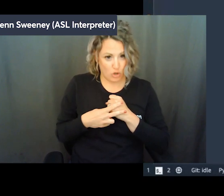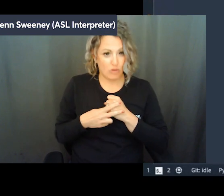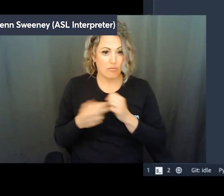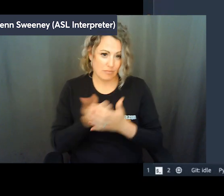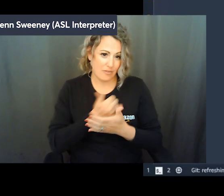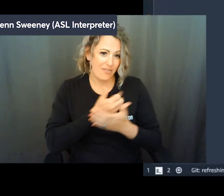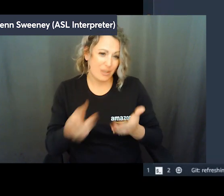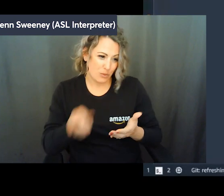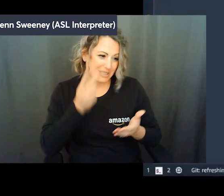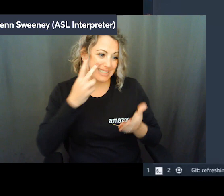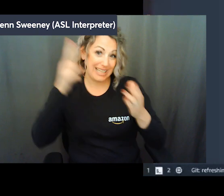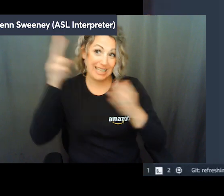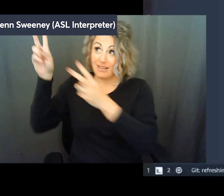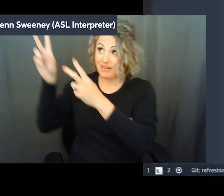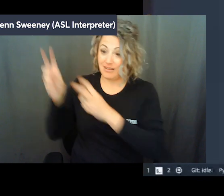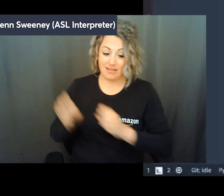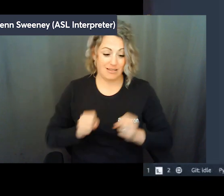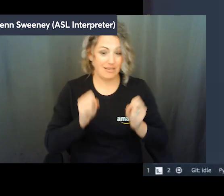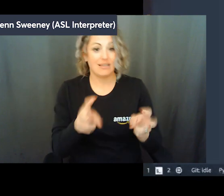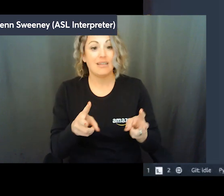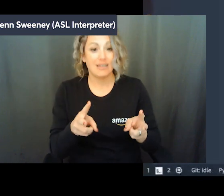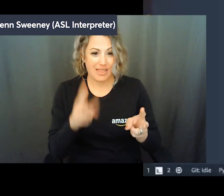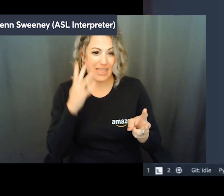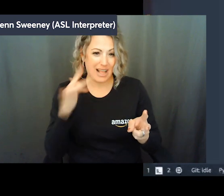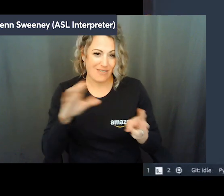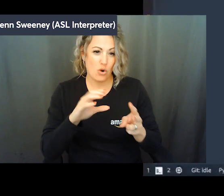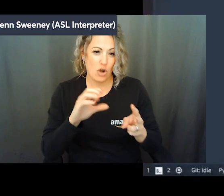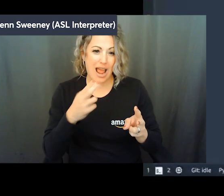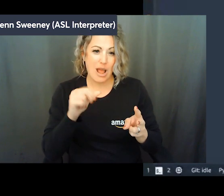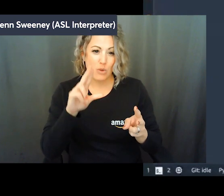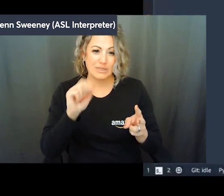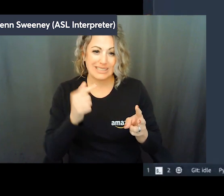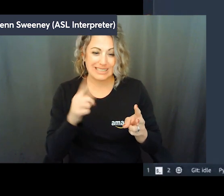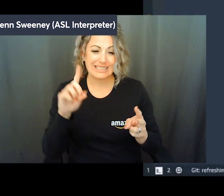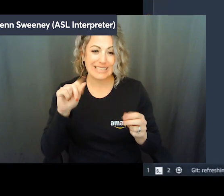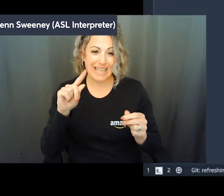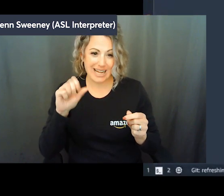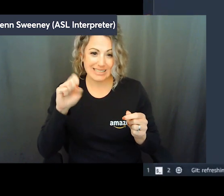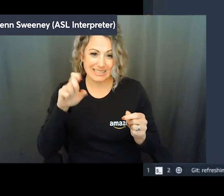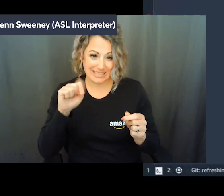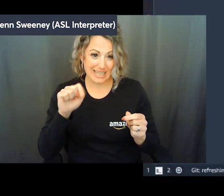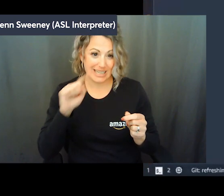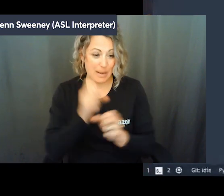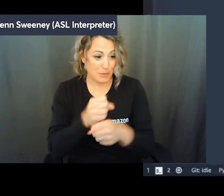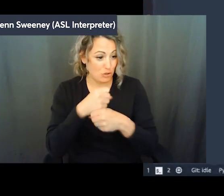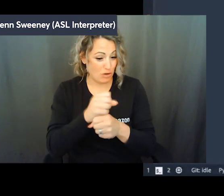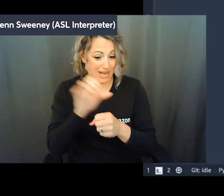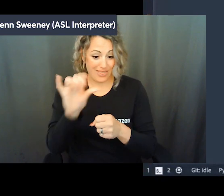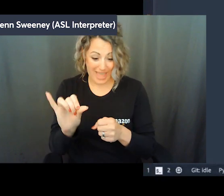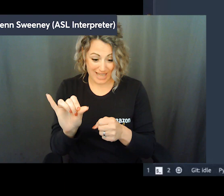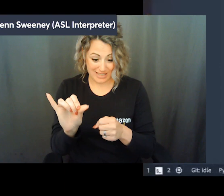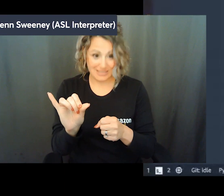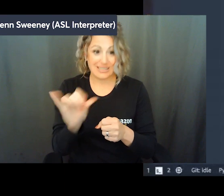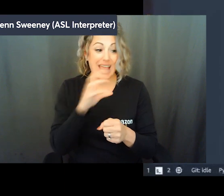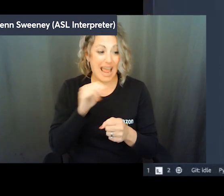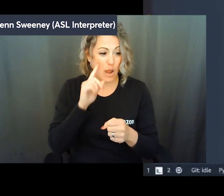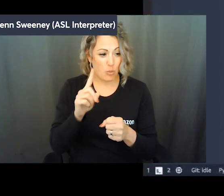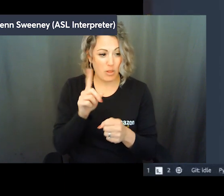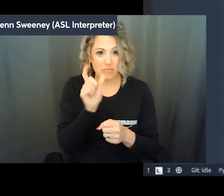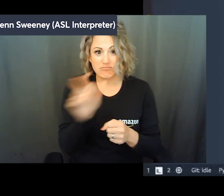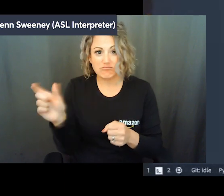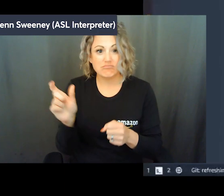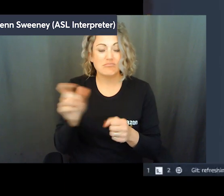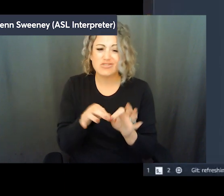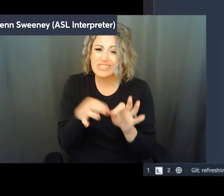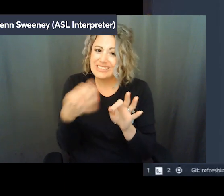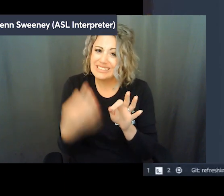see, I'm pulling in that California housing data set, which is publicly available. I'm creating that data frame for us, and I'm going to be building a simple regression model.